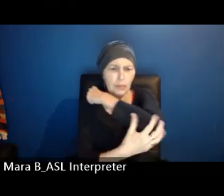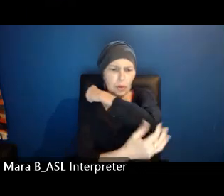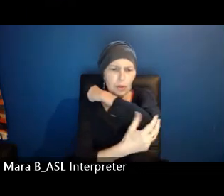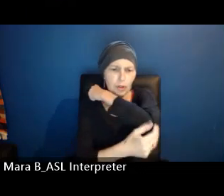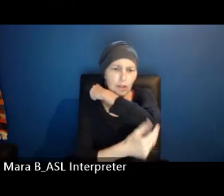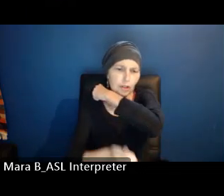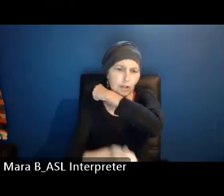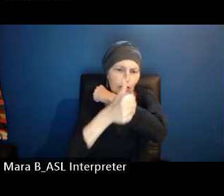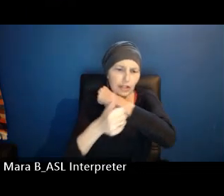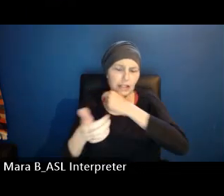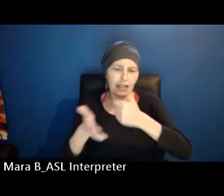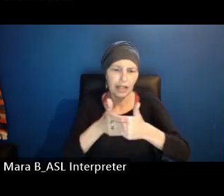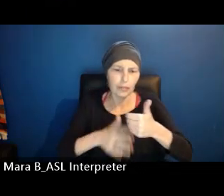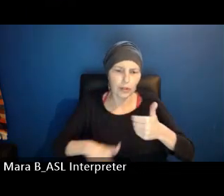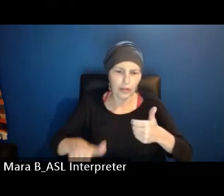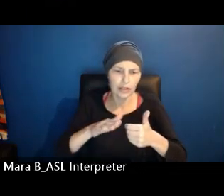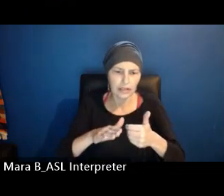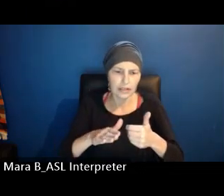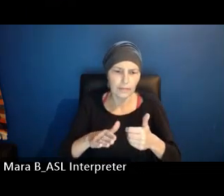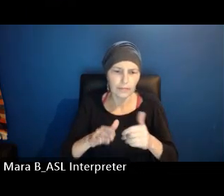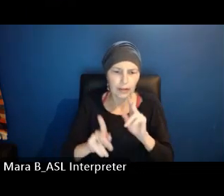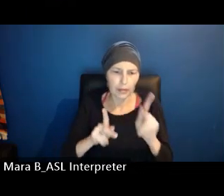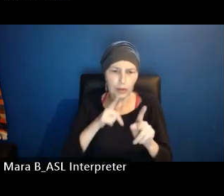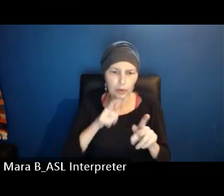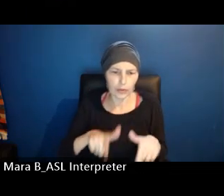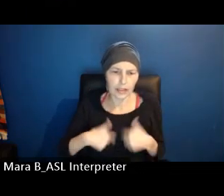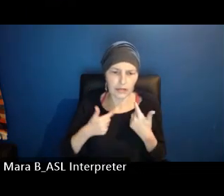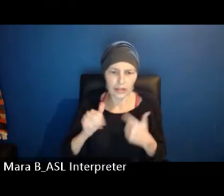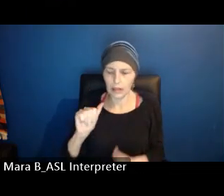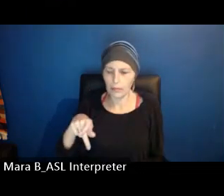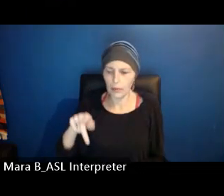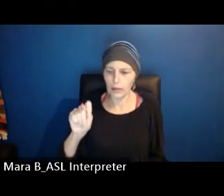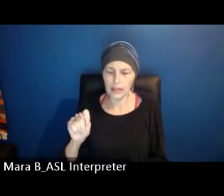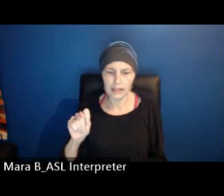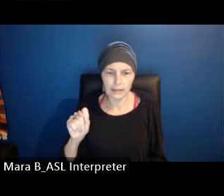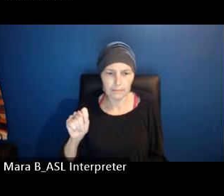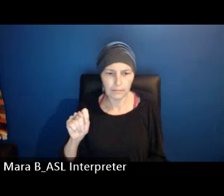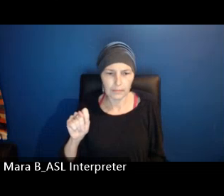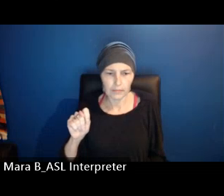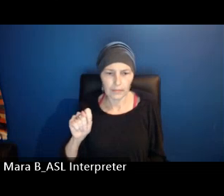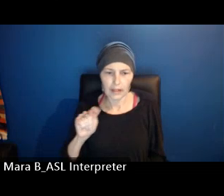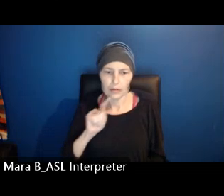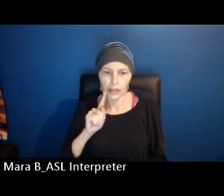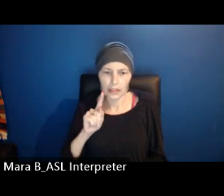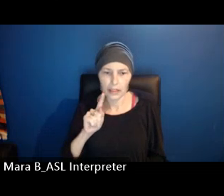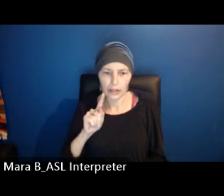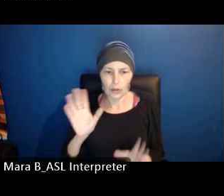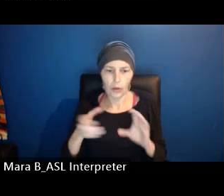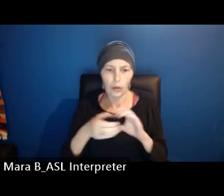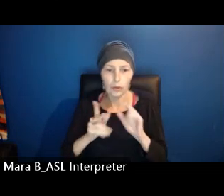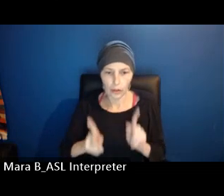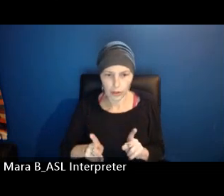in apartment complexes with many units, where the owners of the apartment complexes would have to gut out